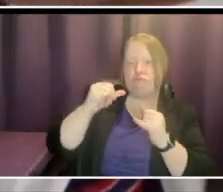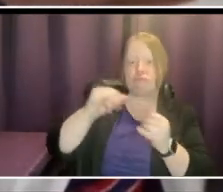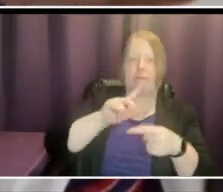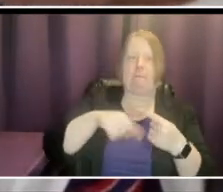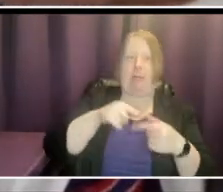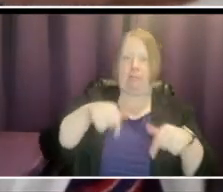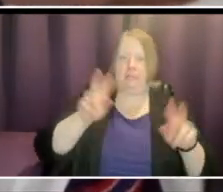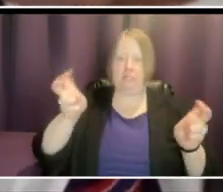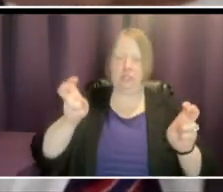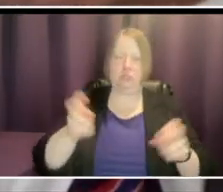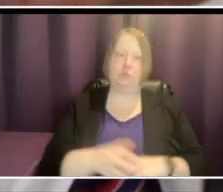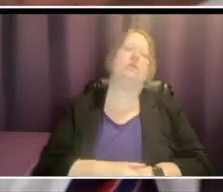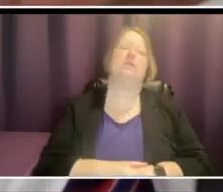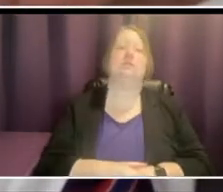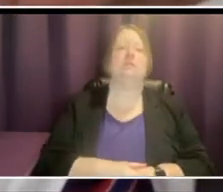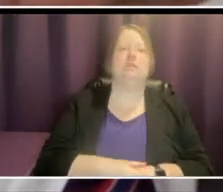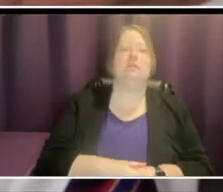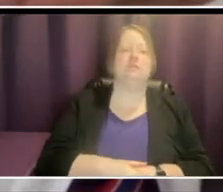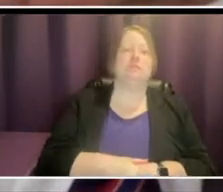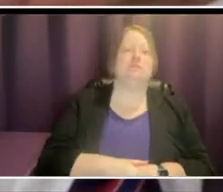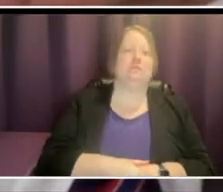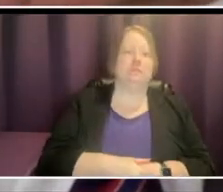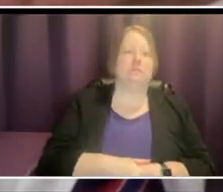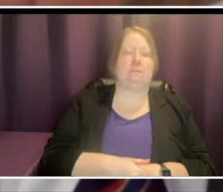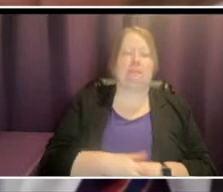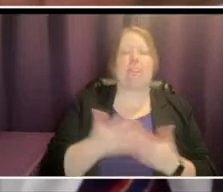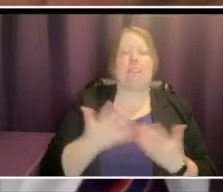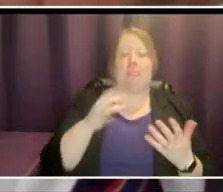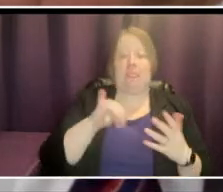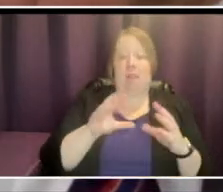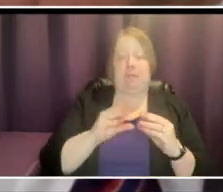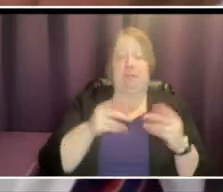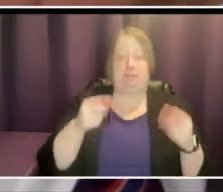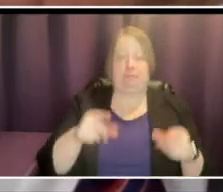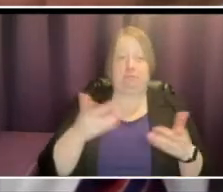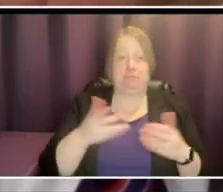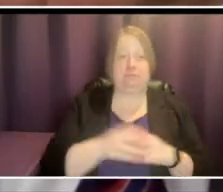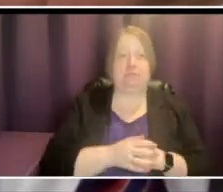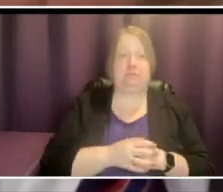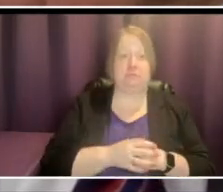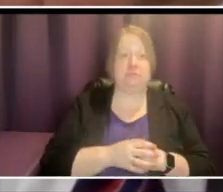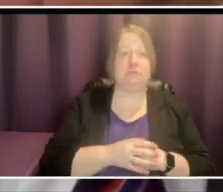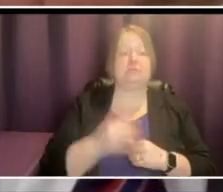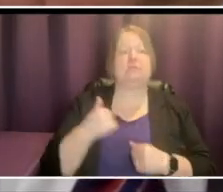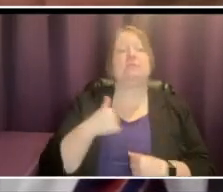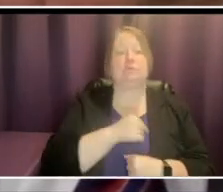me, in which we made our case